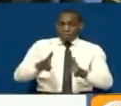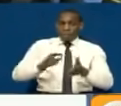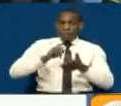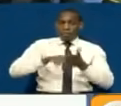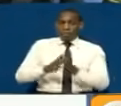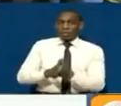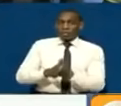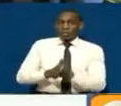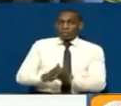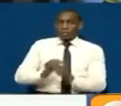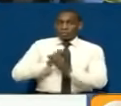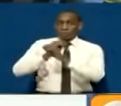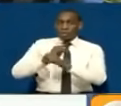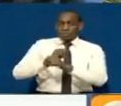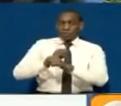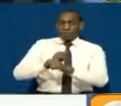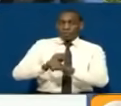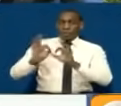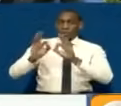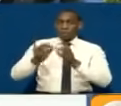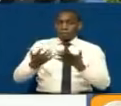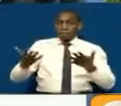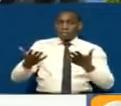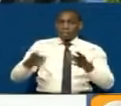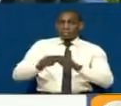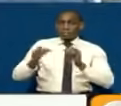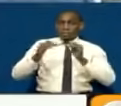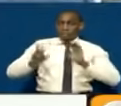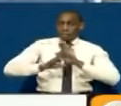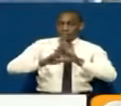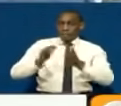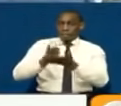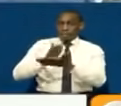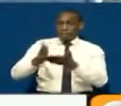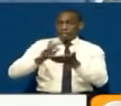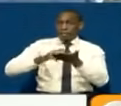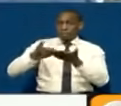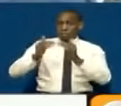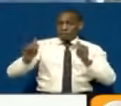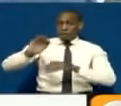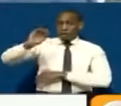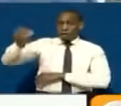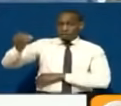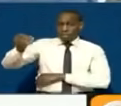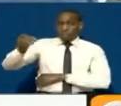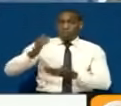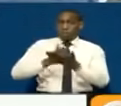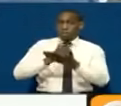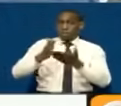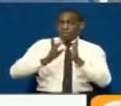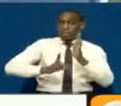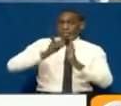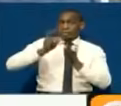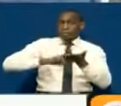being security of the Mount Kenya people's life and property, equitable representation, fair share of resources to the counties in the region, share